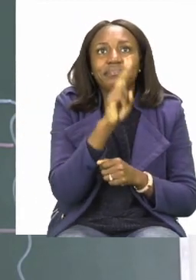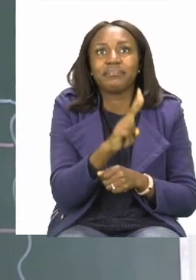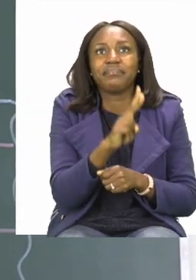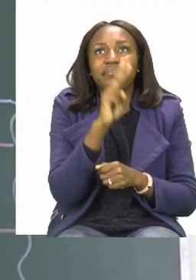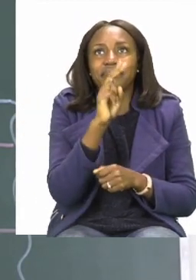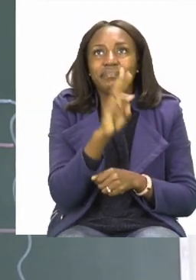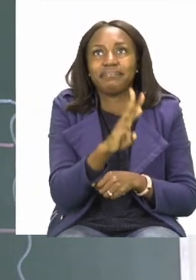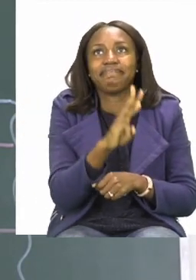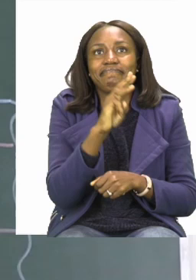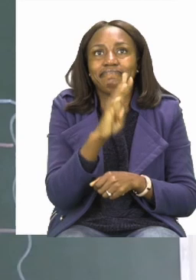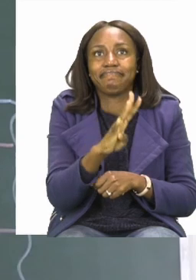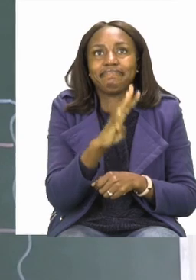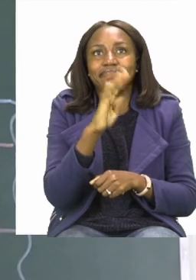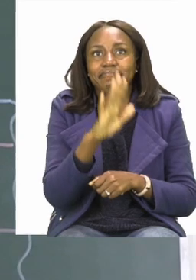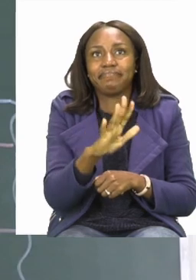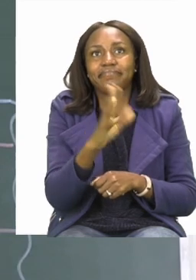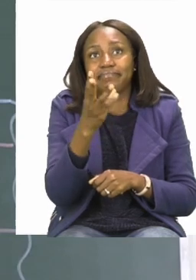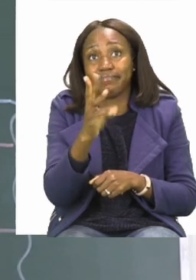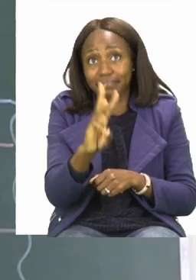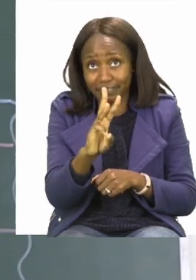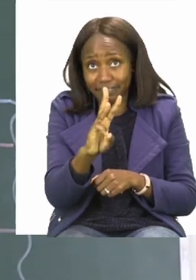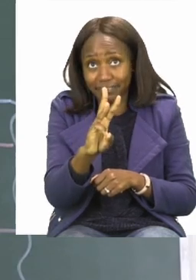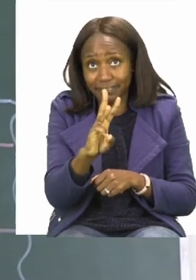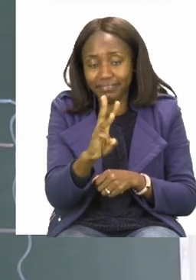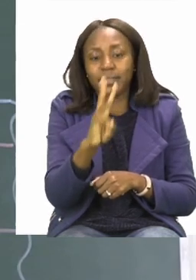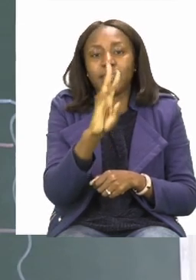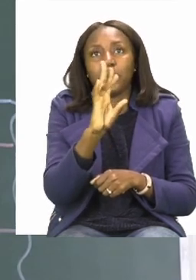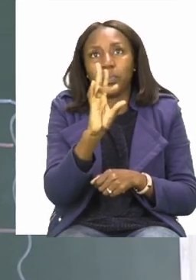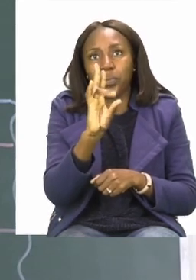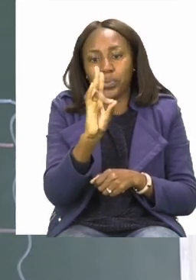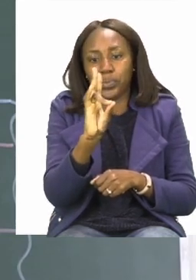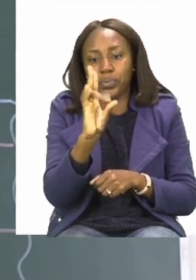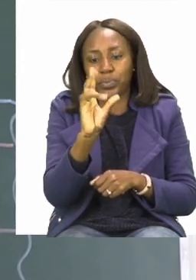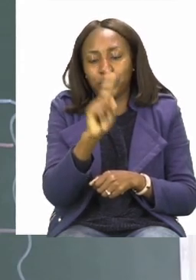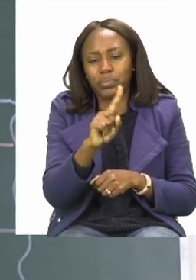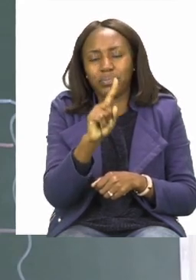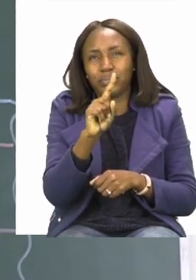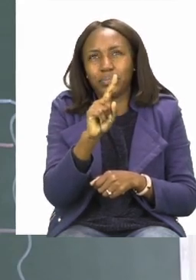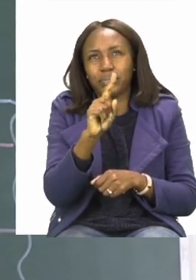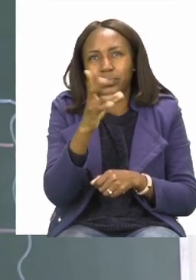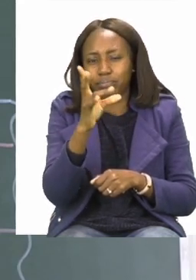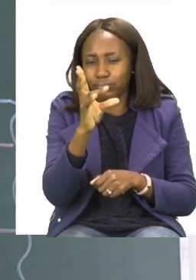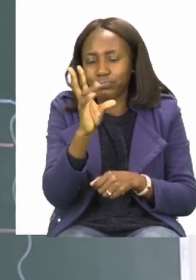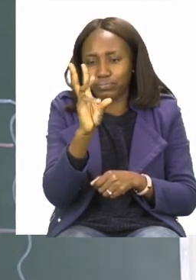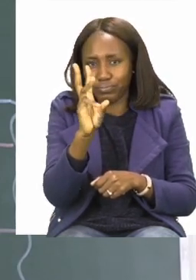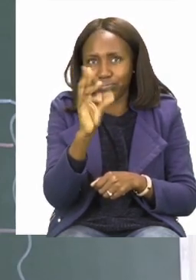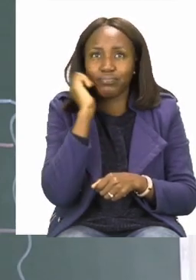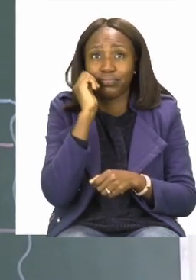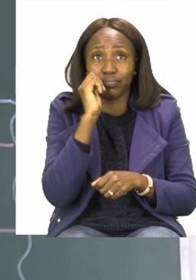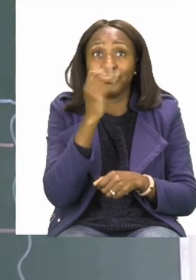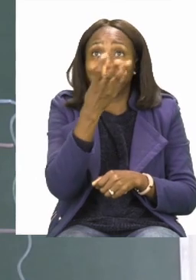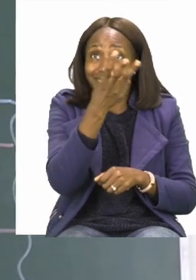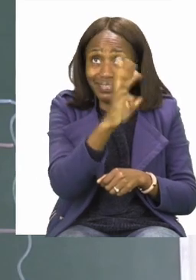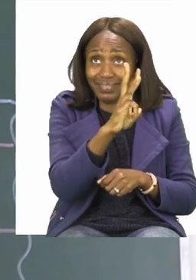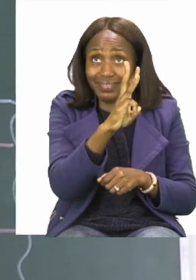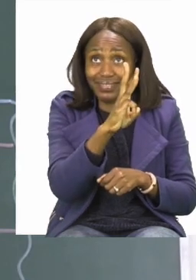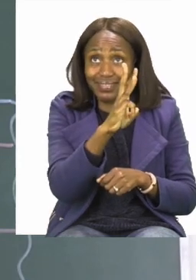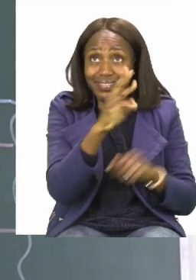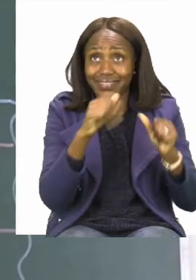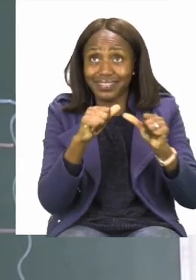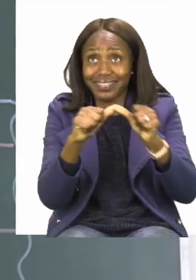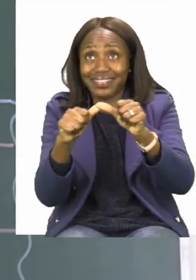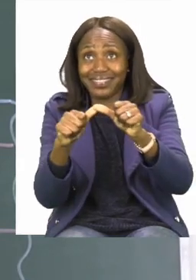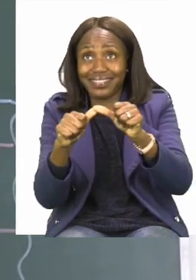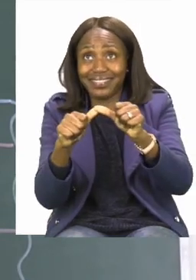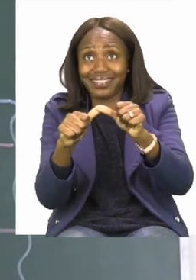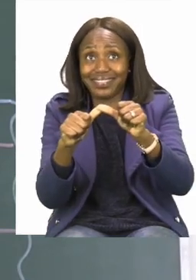1, 2, 3, 4, 5, 6. 1 from 6, we are counting